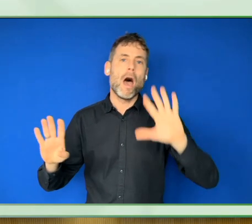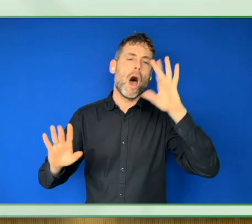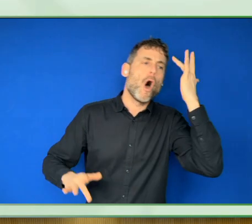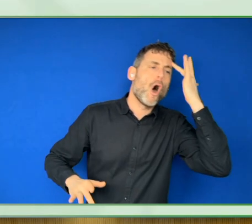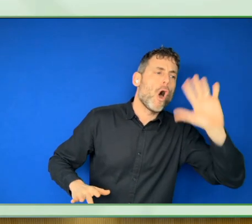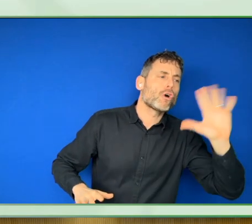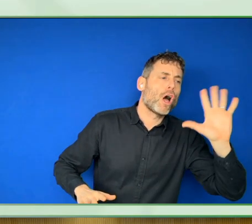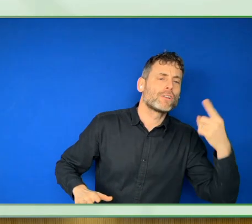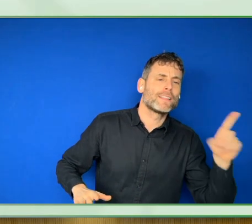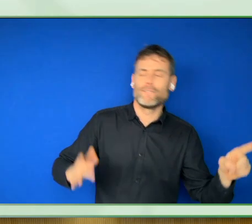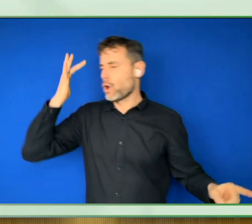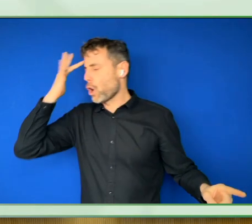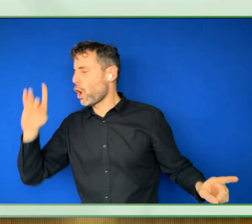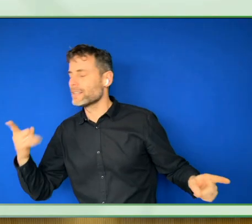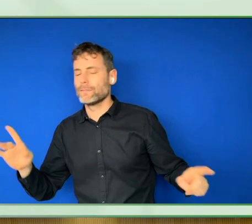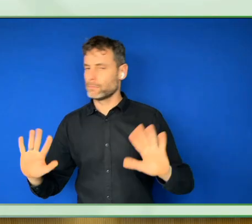that.